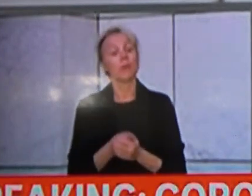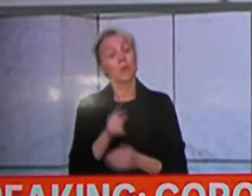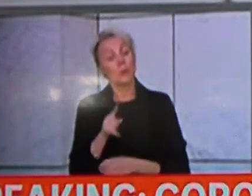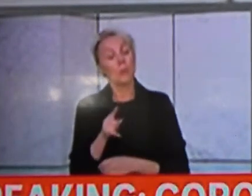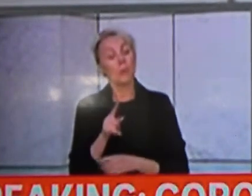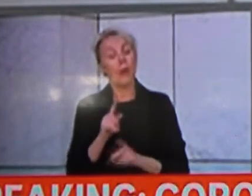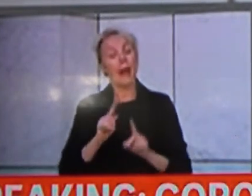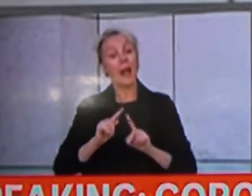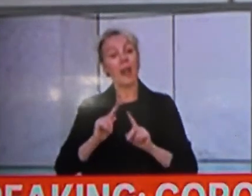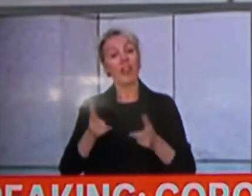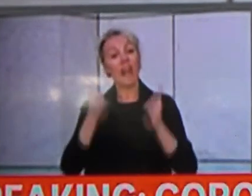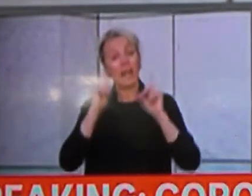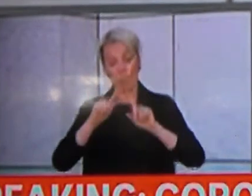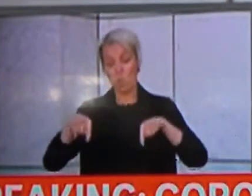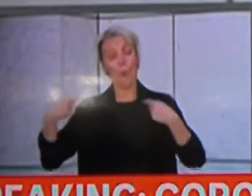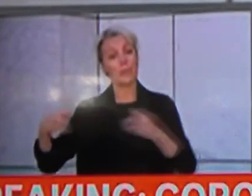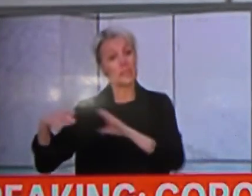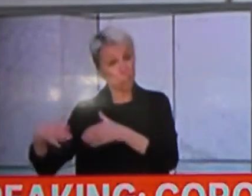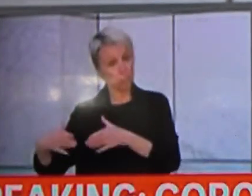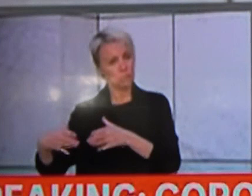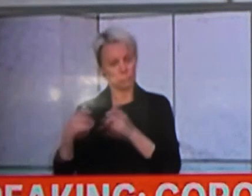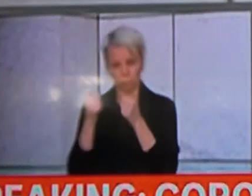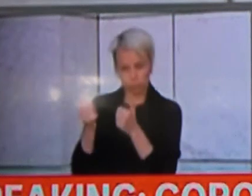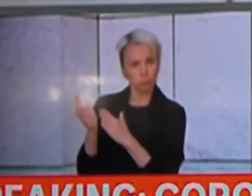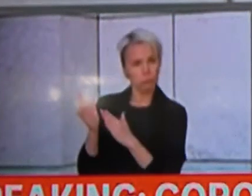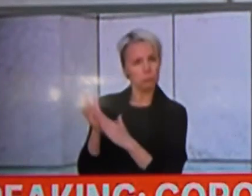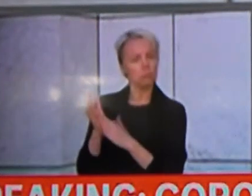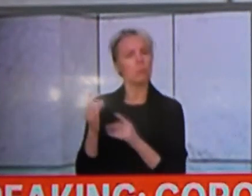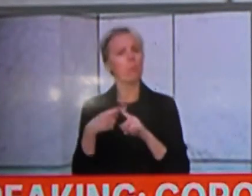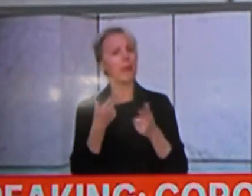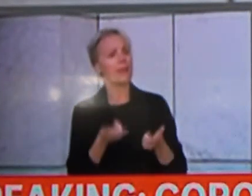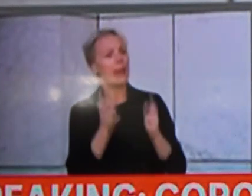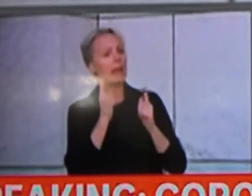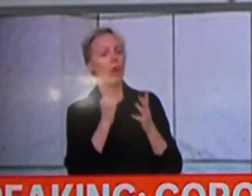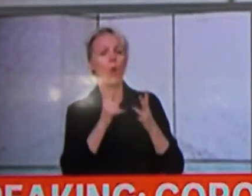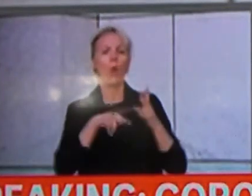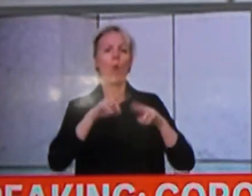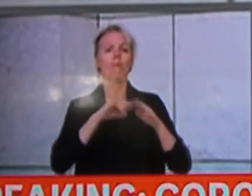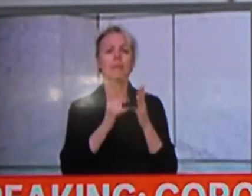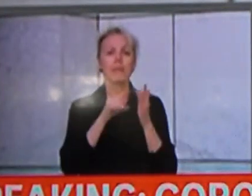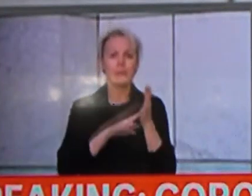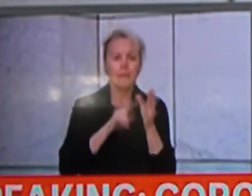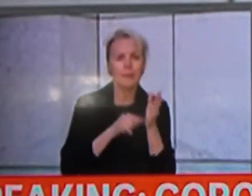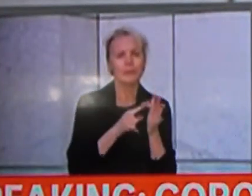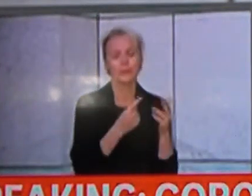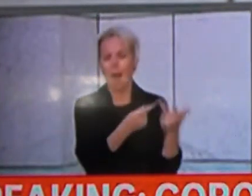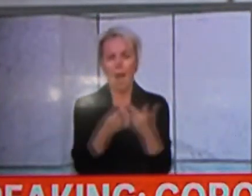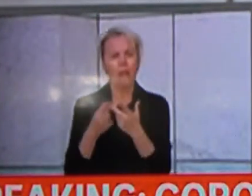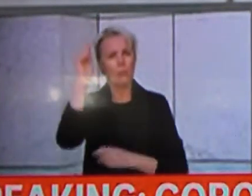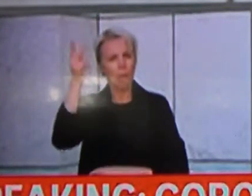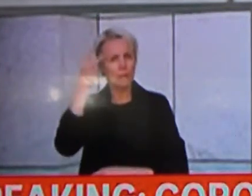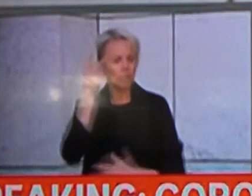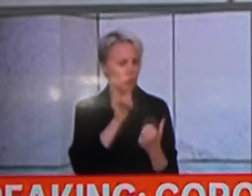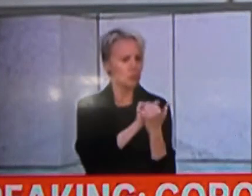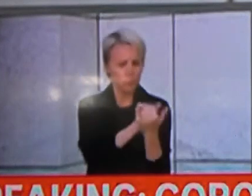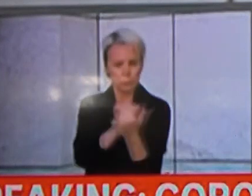the Opposition is engaged in these discussions, as well as the Leader of the Government in the Senate and Penny Wong, working together with Matthias Cormann. Christian Porter has worked closely with Tony